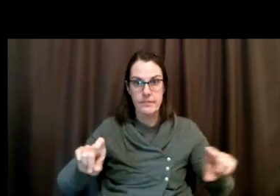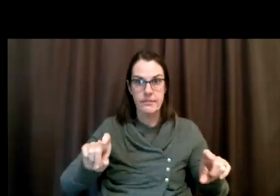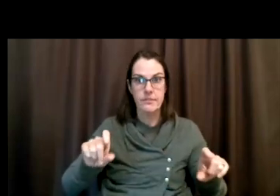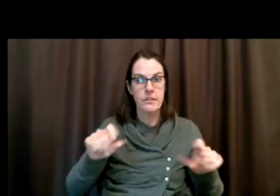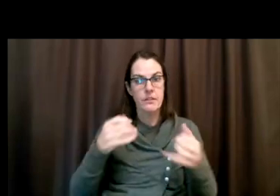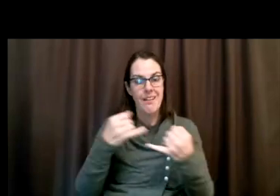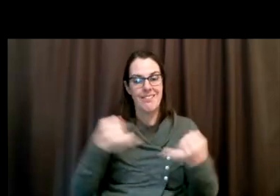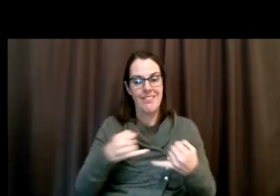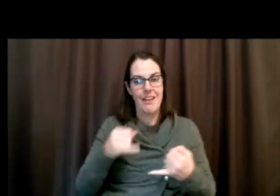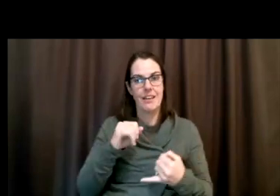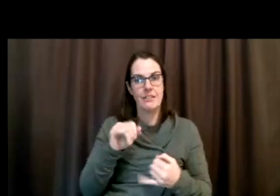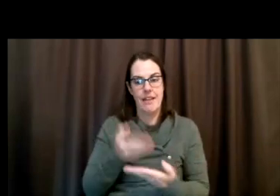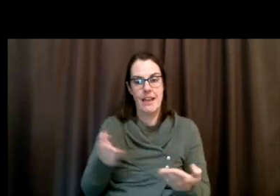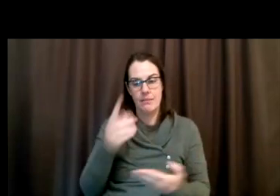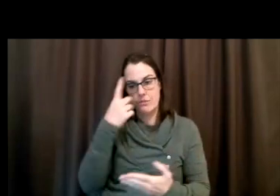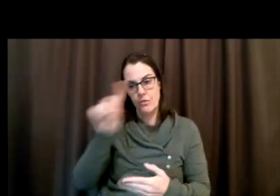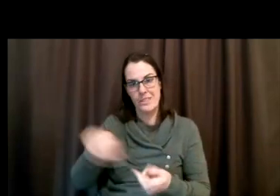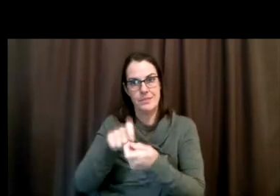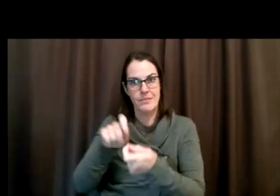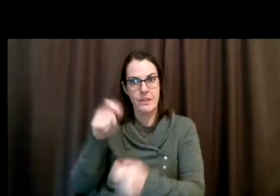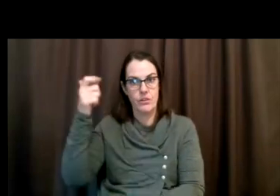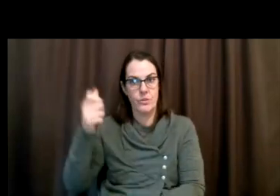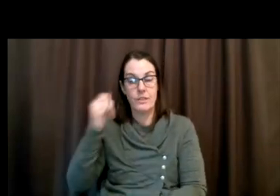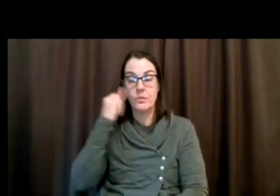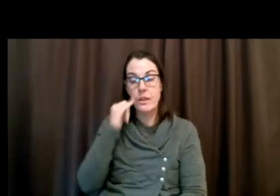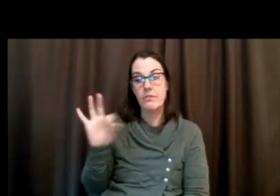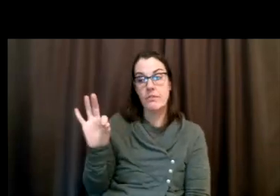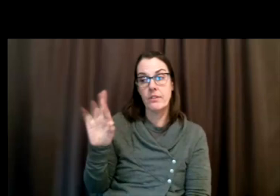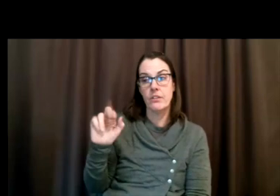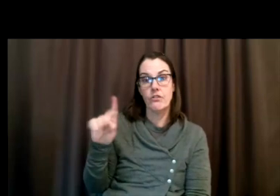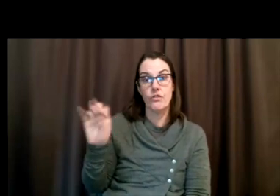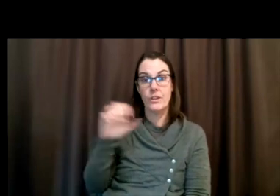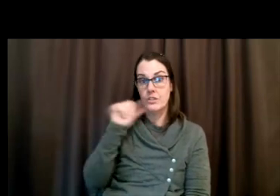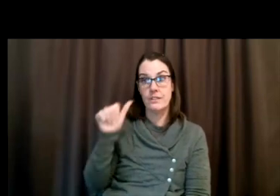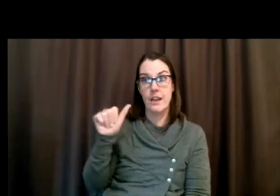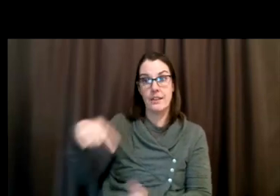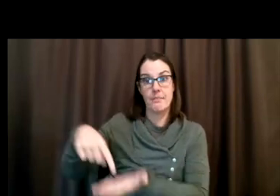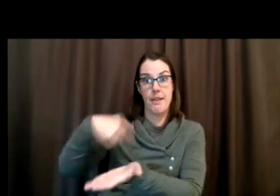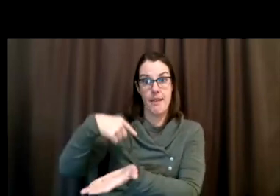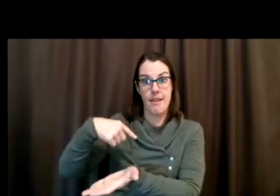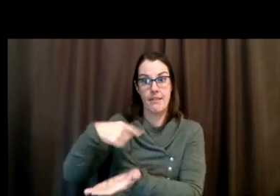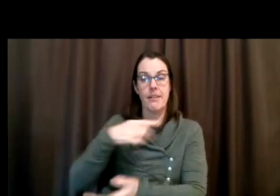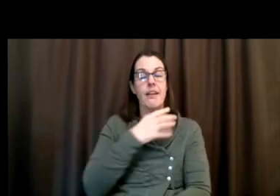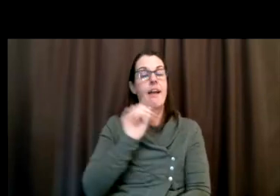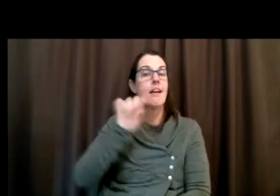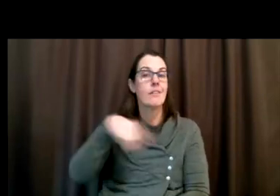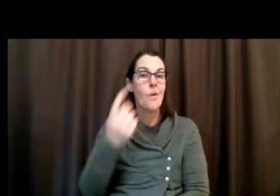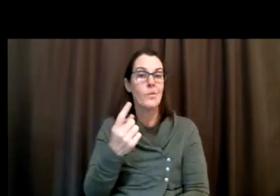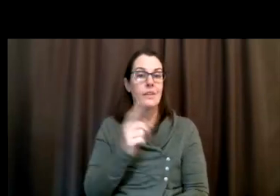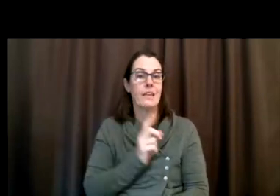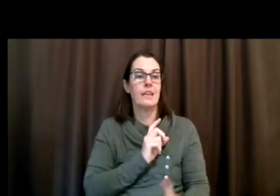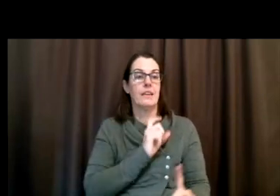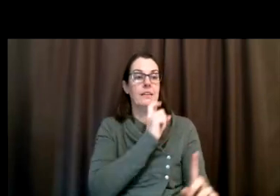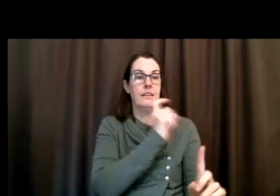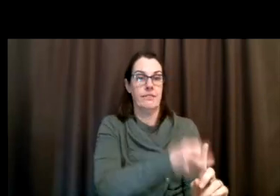And so if fringe is not funded and we can only allocate a portion of salary, right? We're only